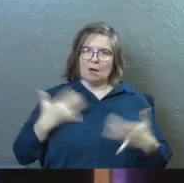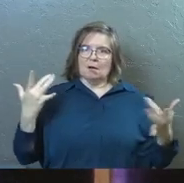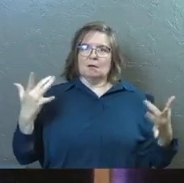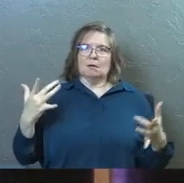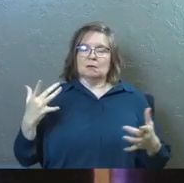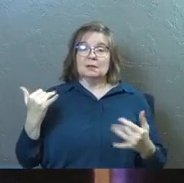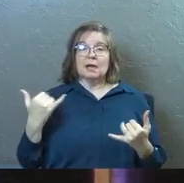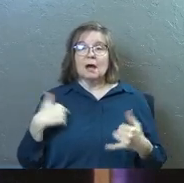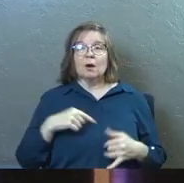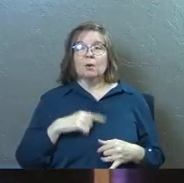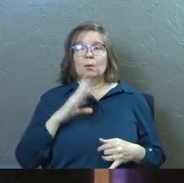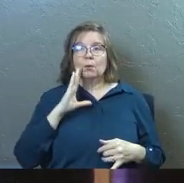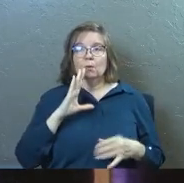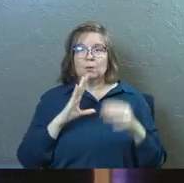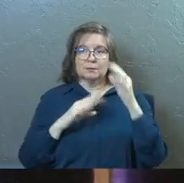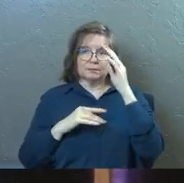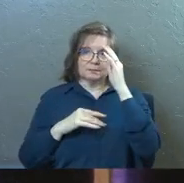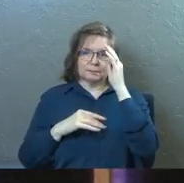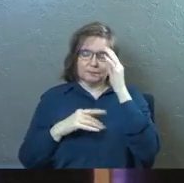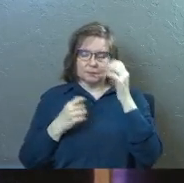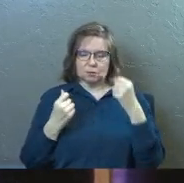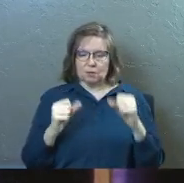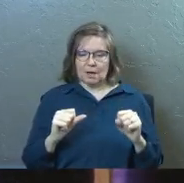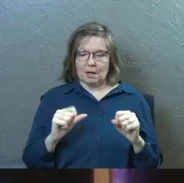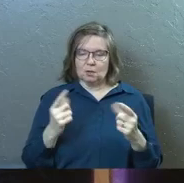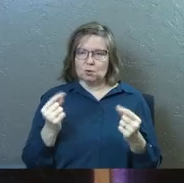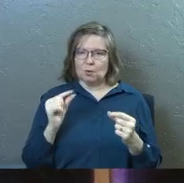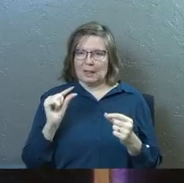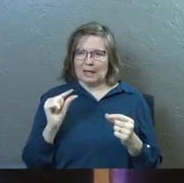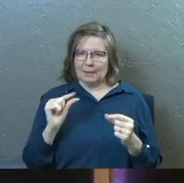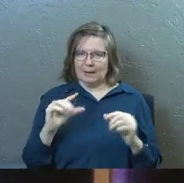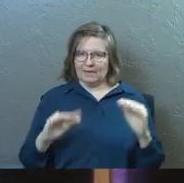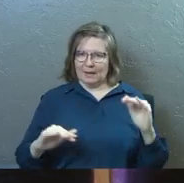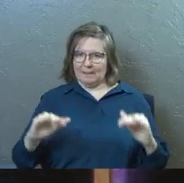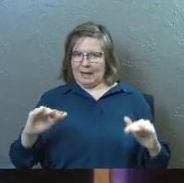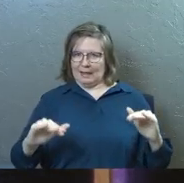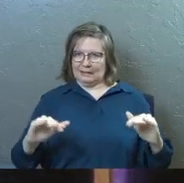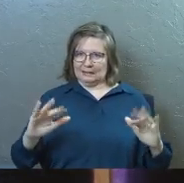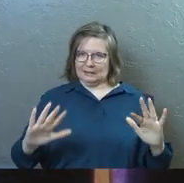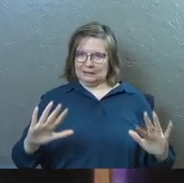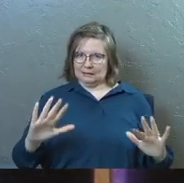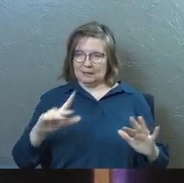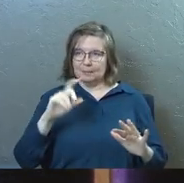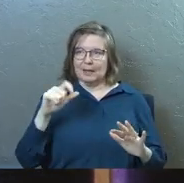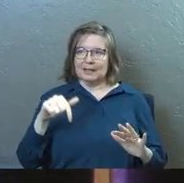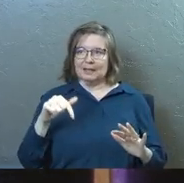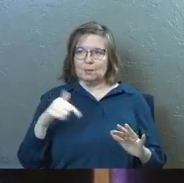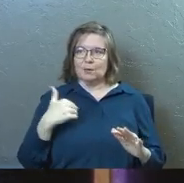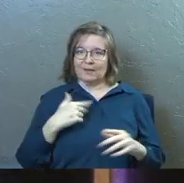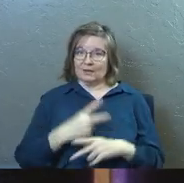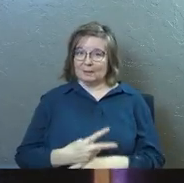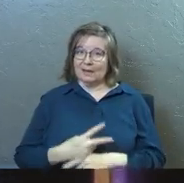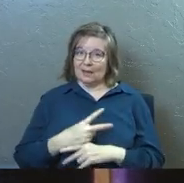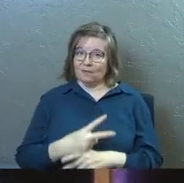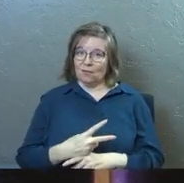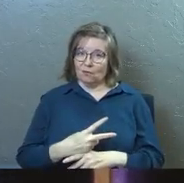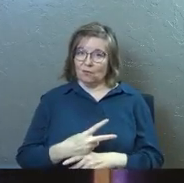Now, we're gonna try and do a little bit of a balancing act here, because this, we gotta be